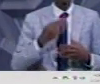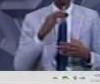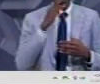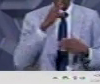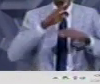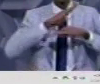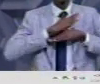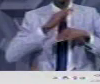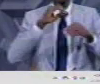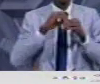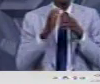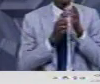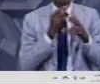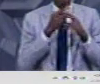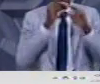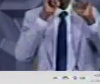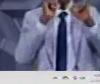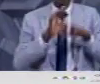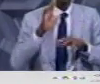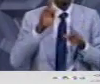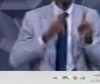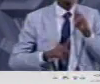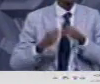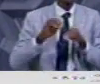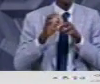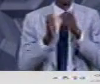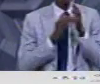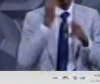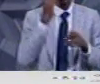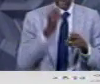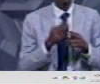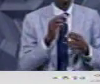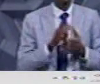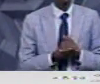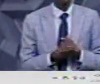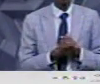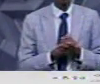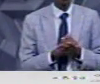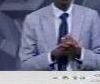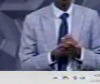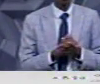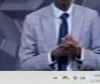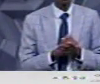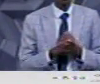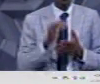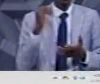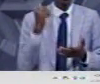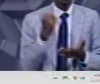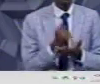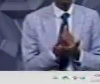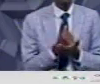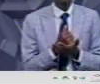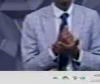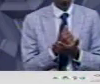name. Amen. Thank you very much. You may have your